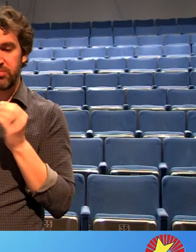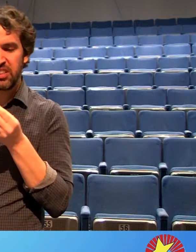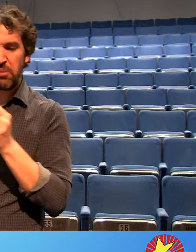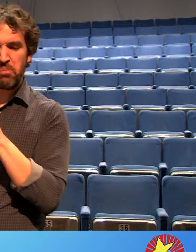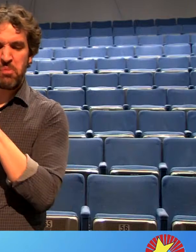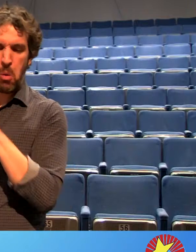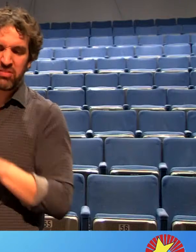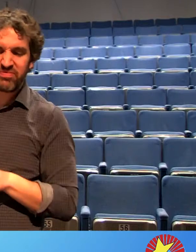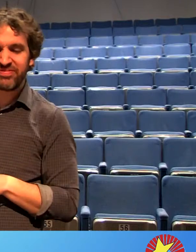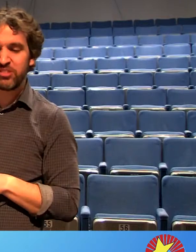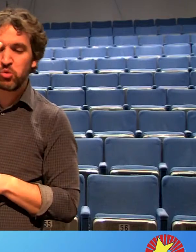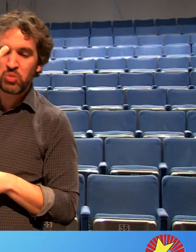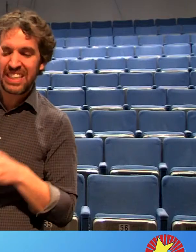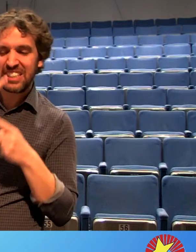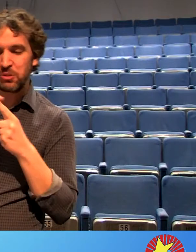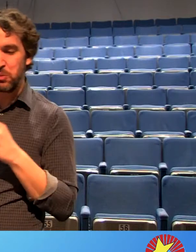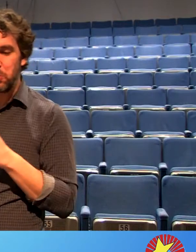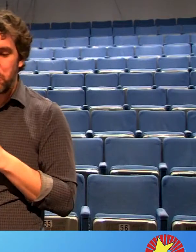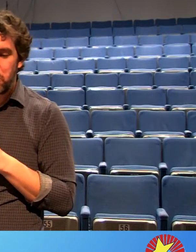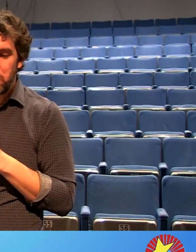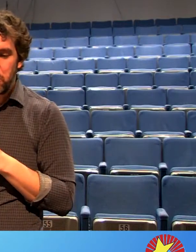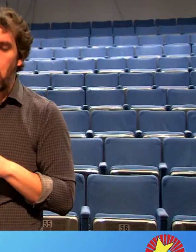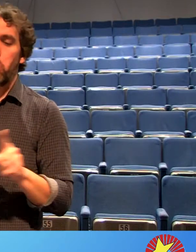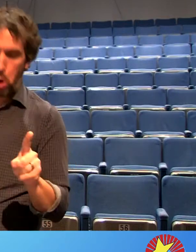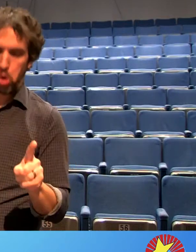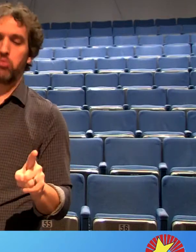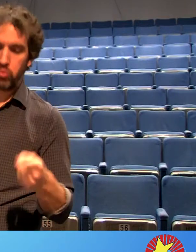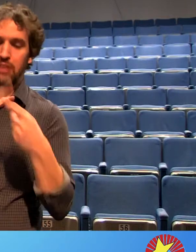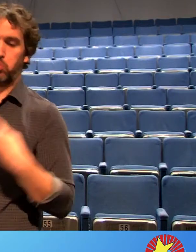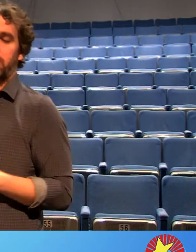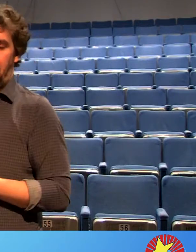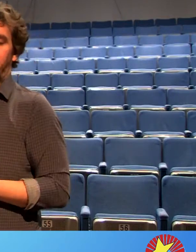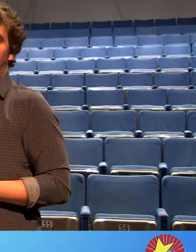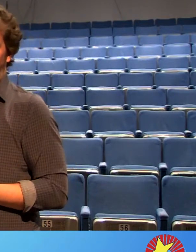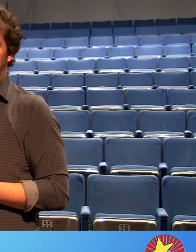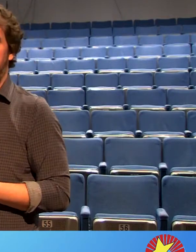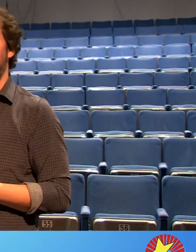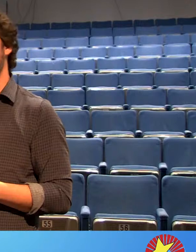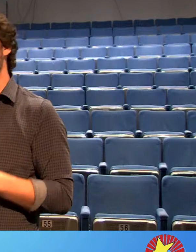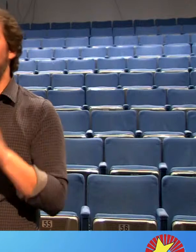made minimal improvement of about